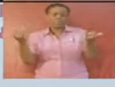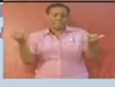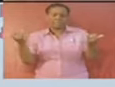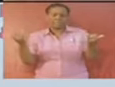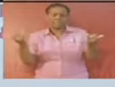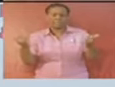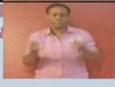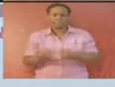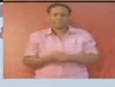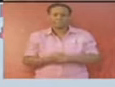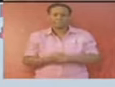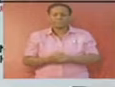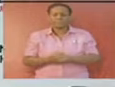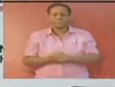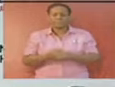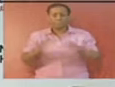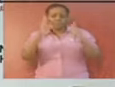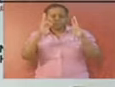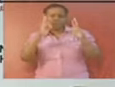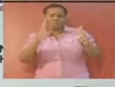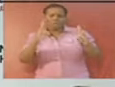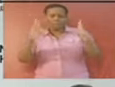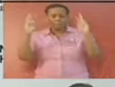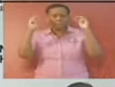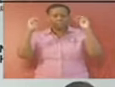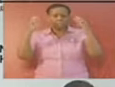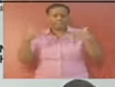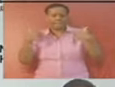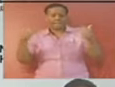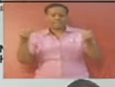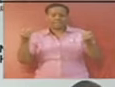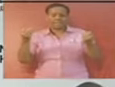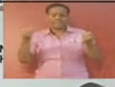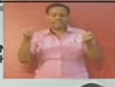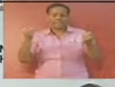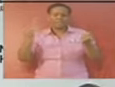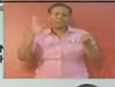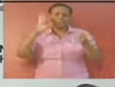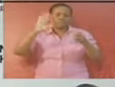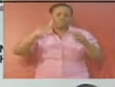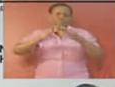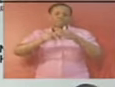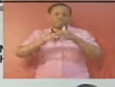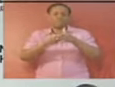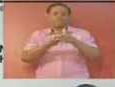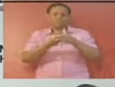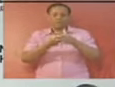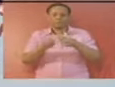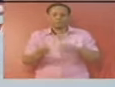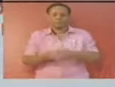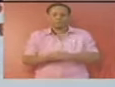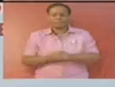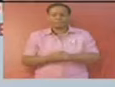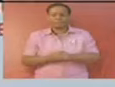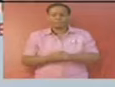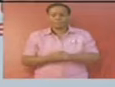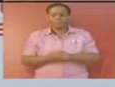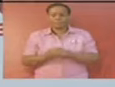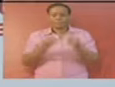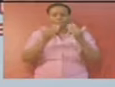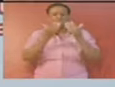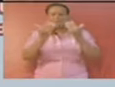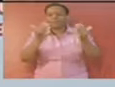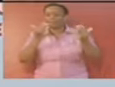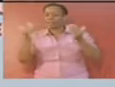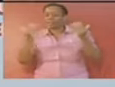Terence Dialsing, Minister of Health, will open the proceedings this morning. Thank you. Thank you very much, Al. Good